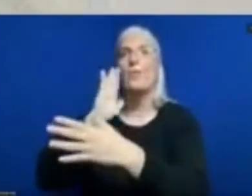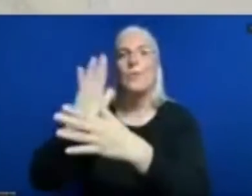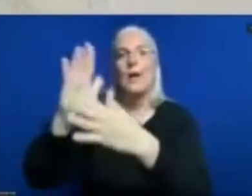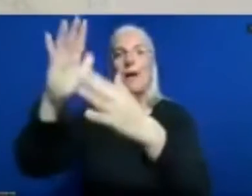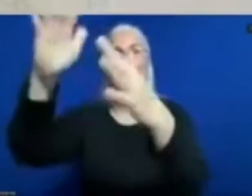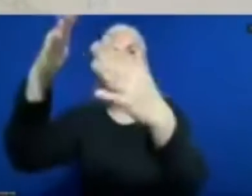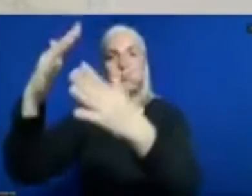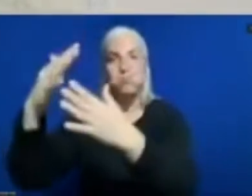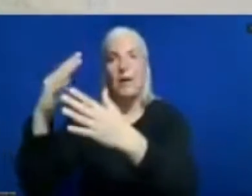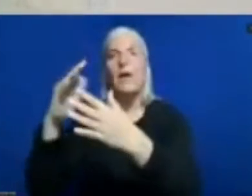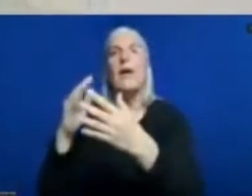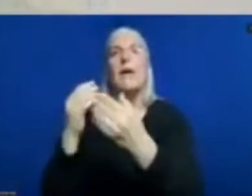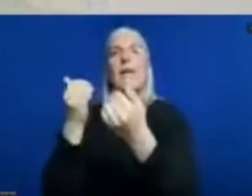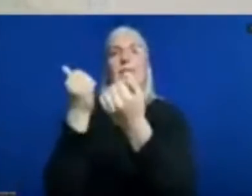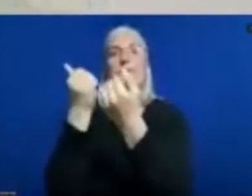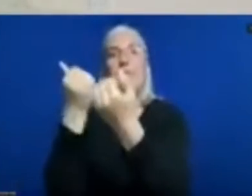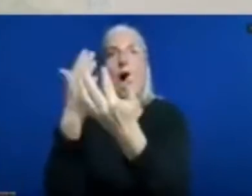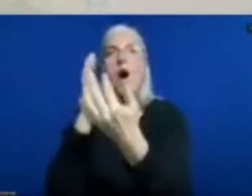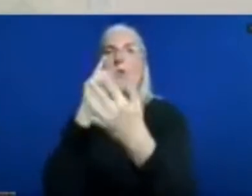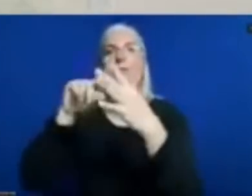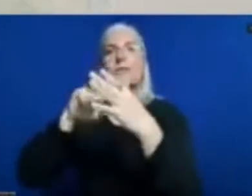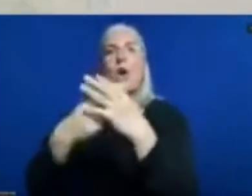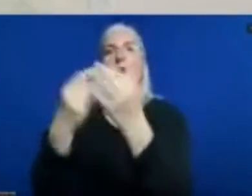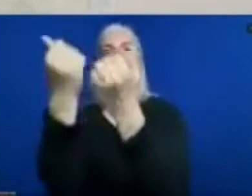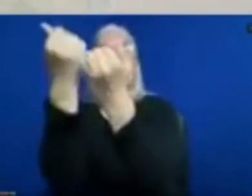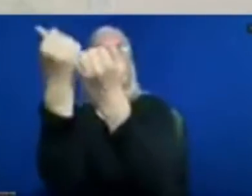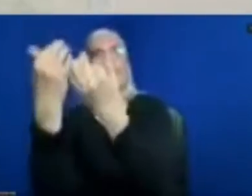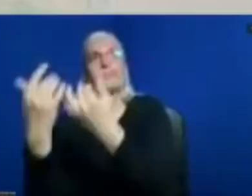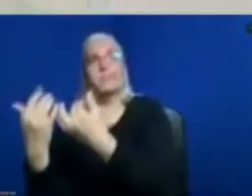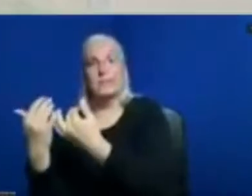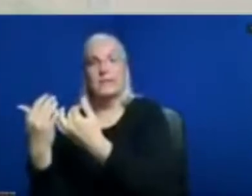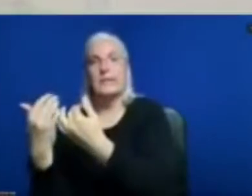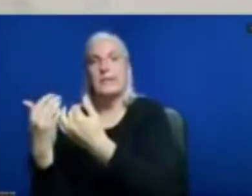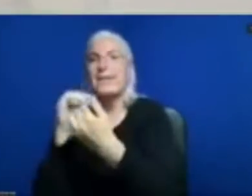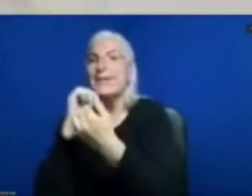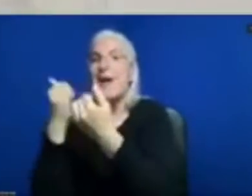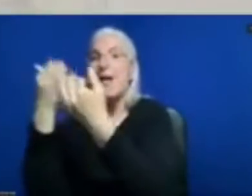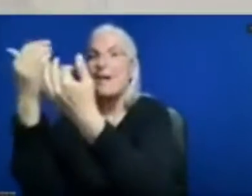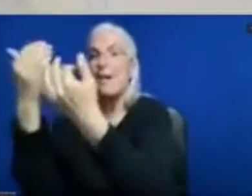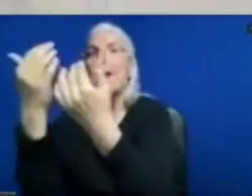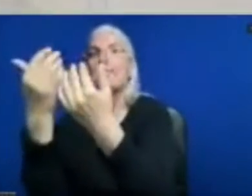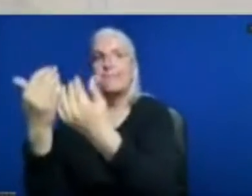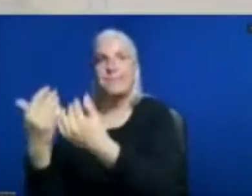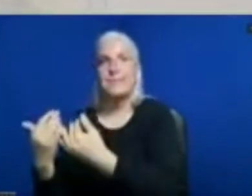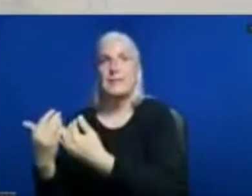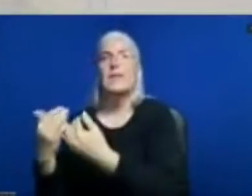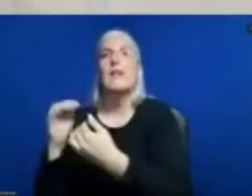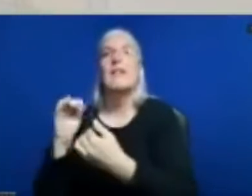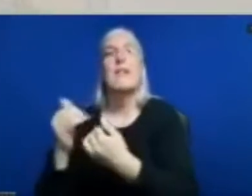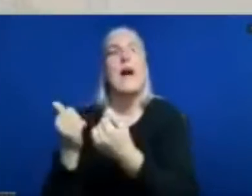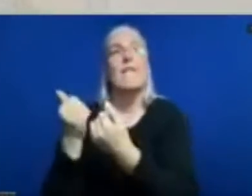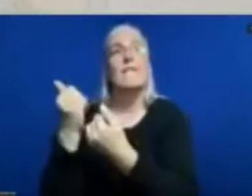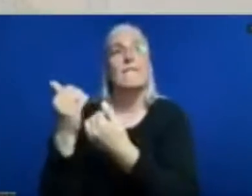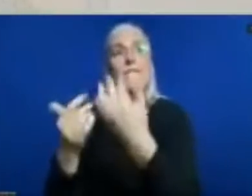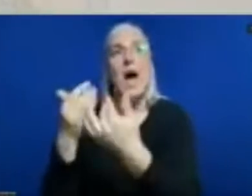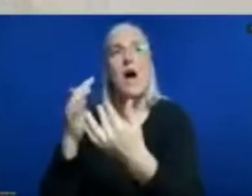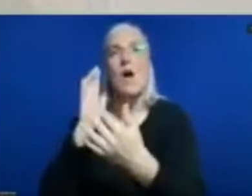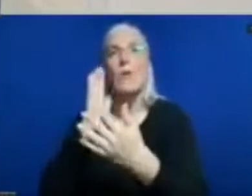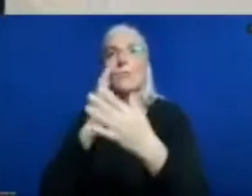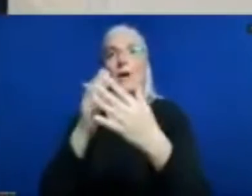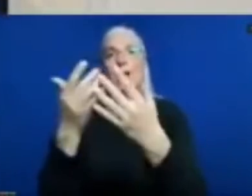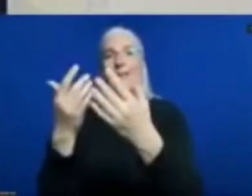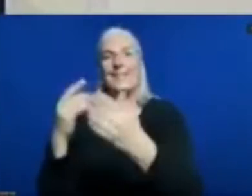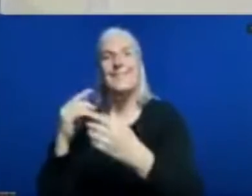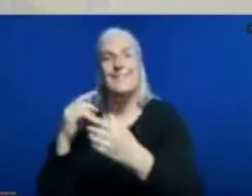wind came up today and cleared that smoke out. But again, it pushed it back into the main part of the fire, and we expect that to continue over the course of the next 24